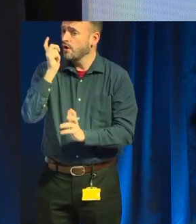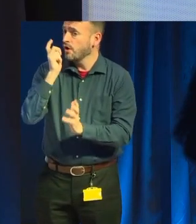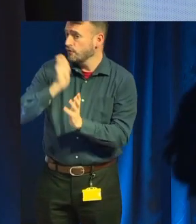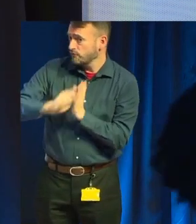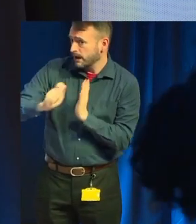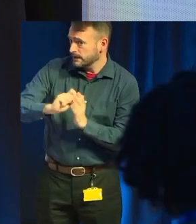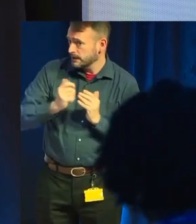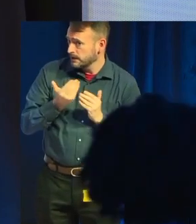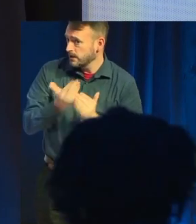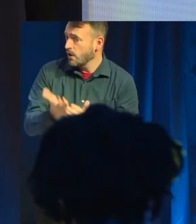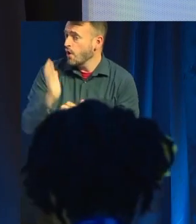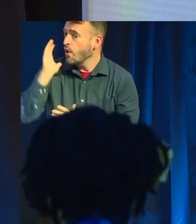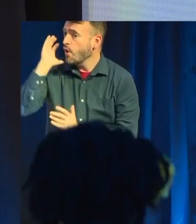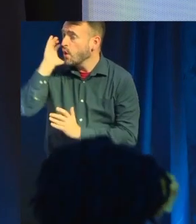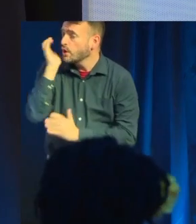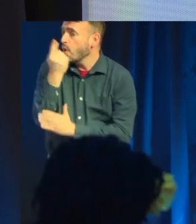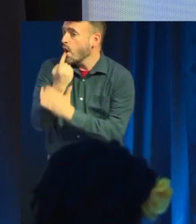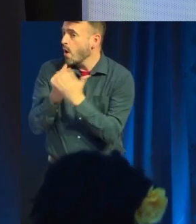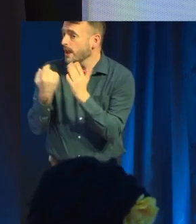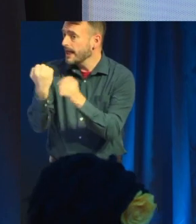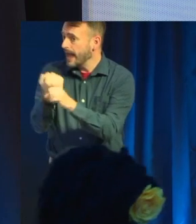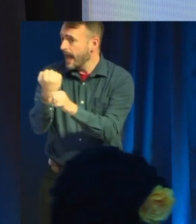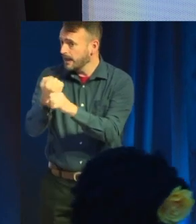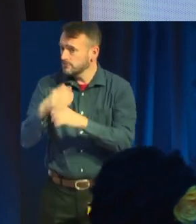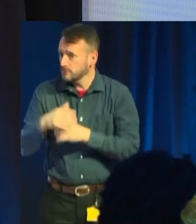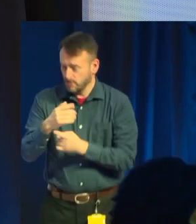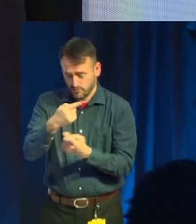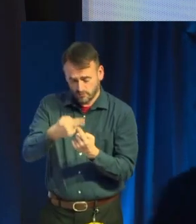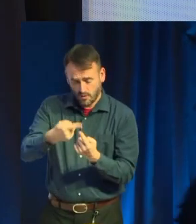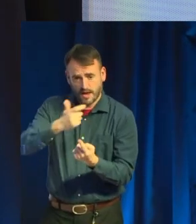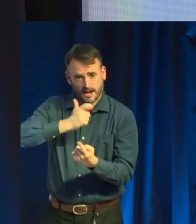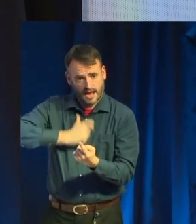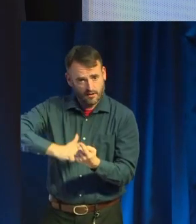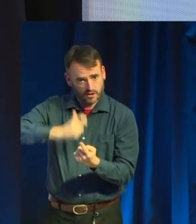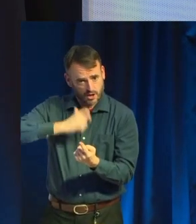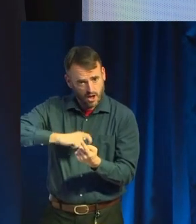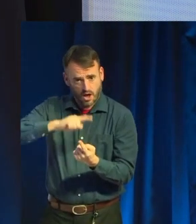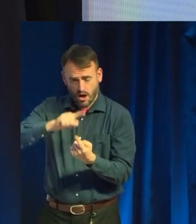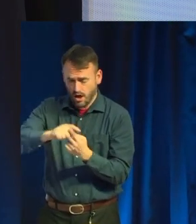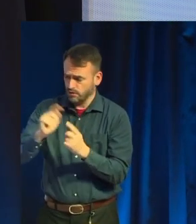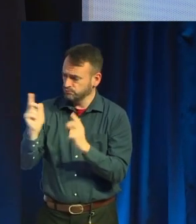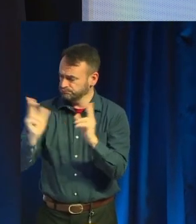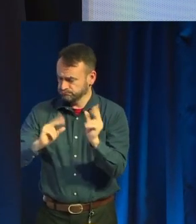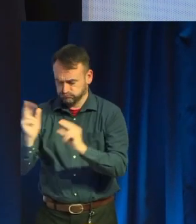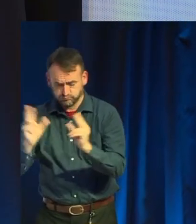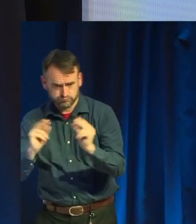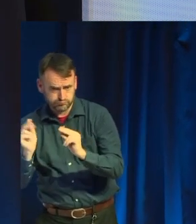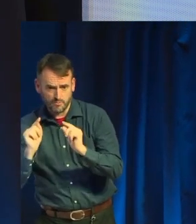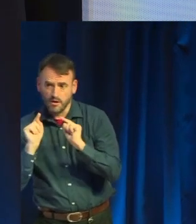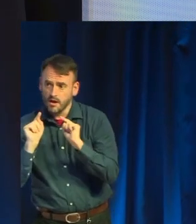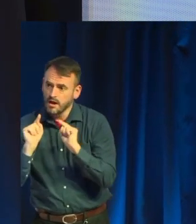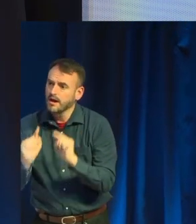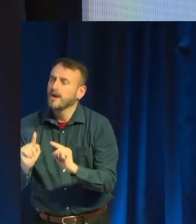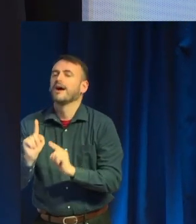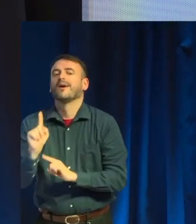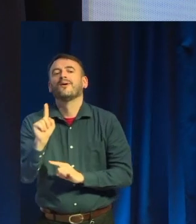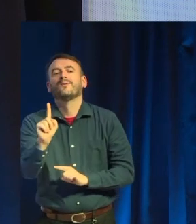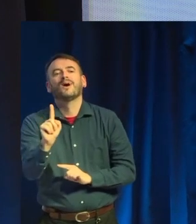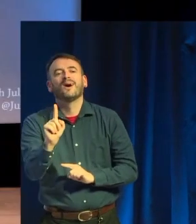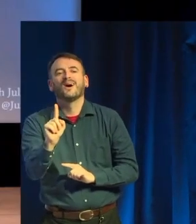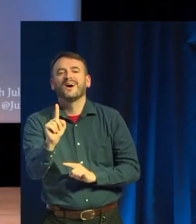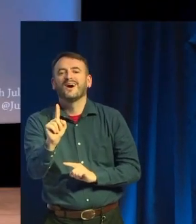You guessed it, characters that talk a lot but don't have any images